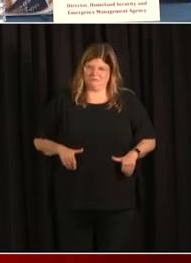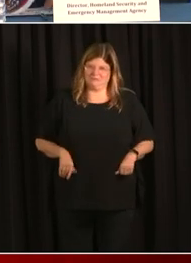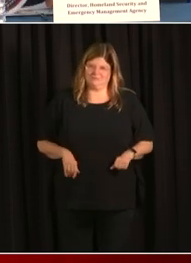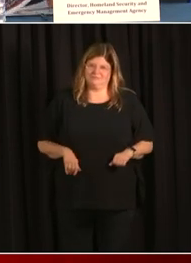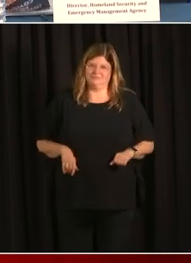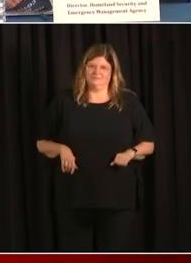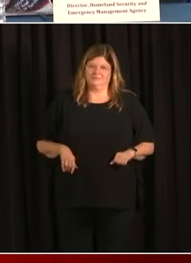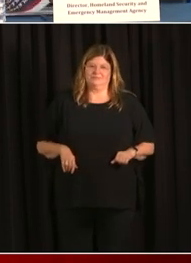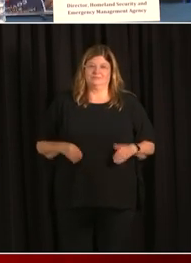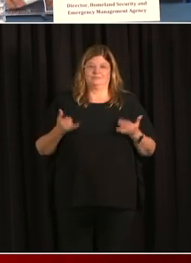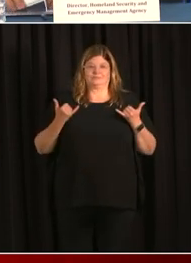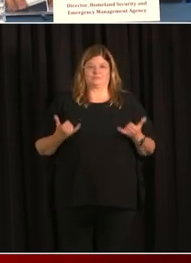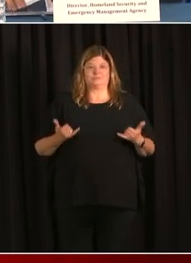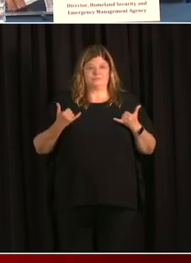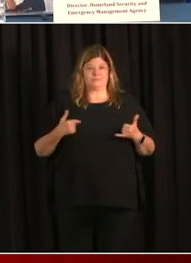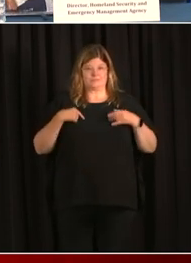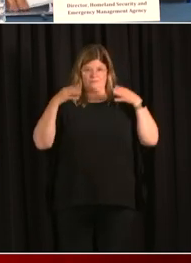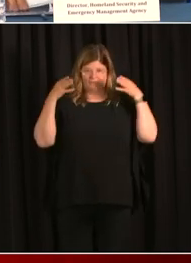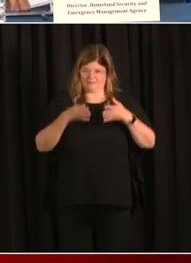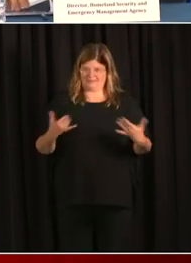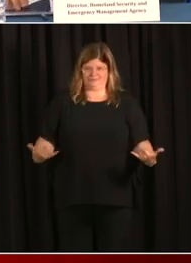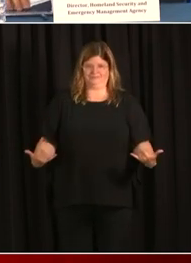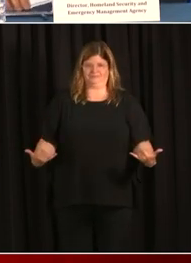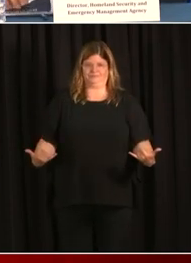Where we are today.